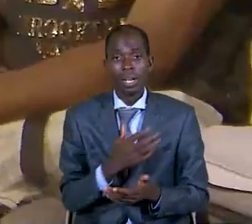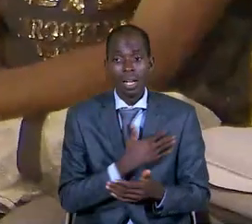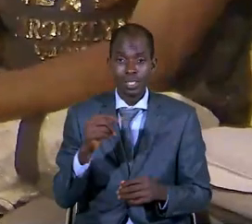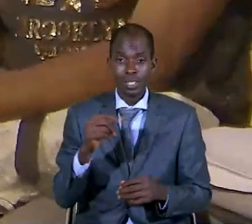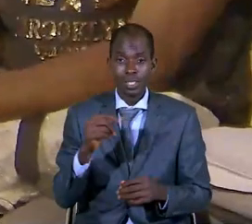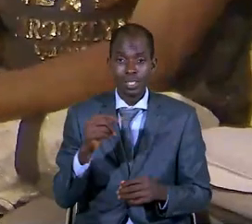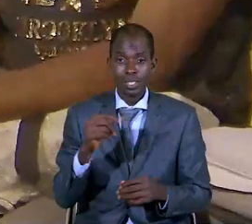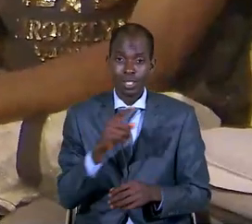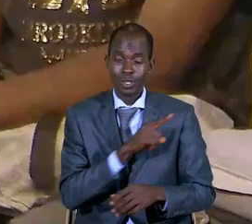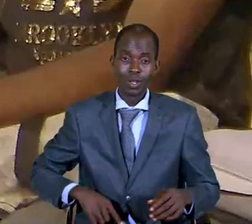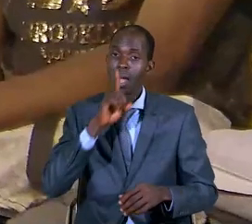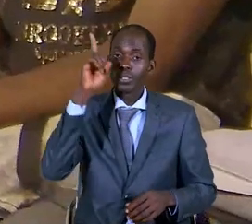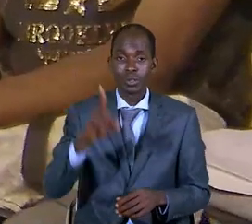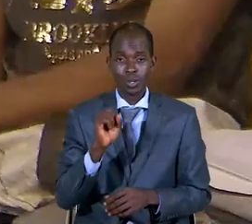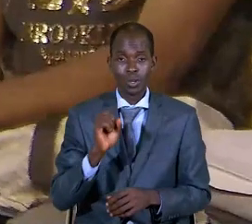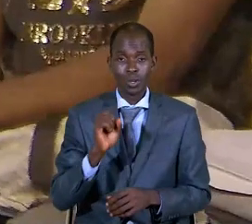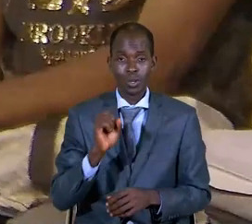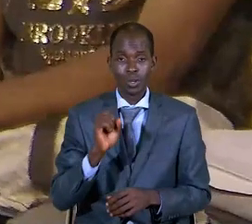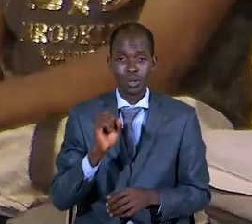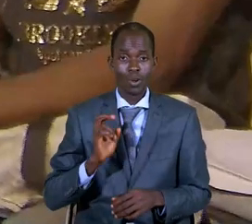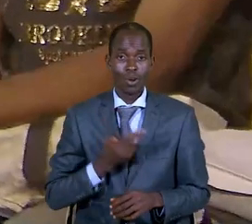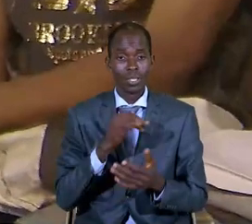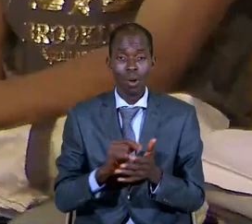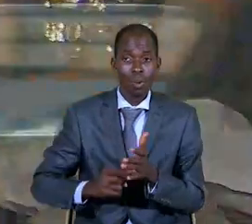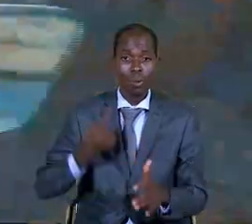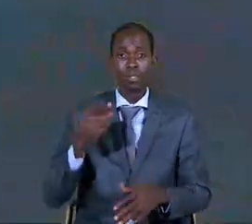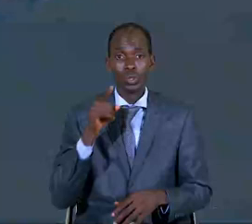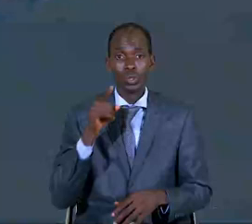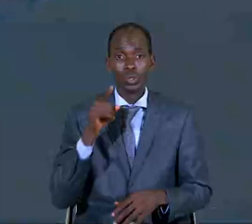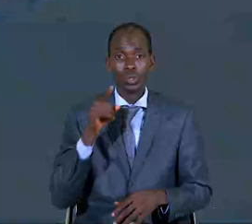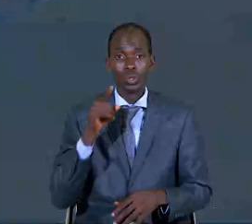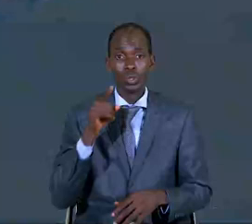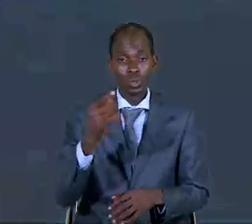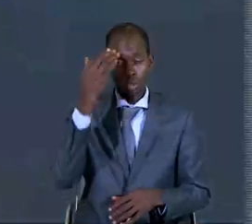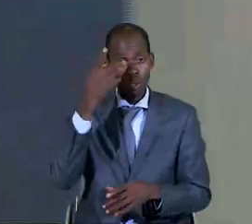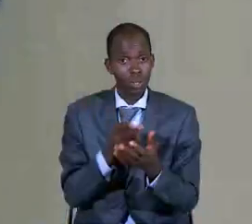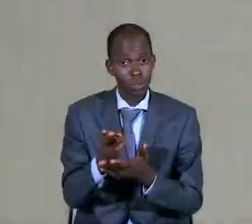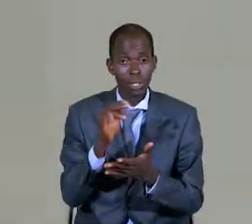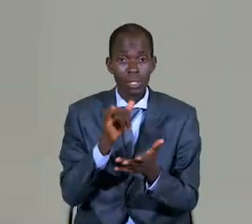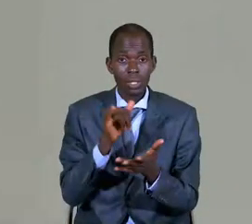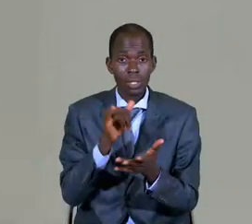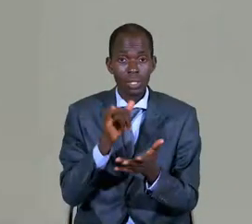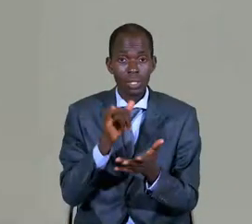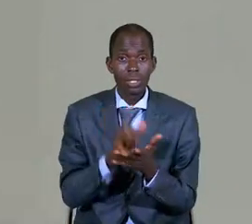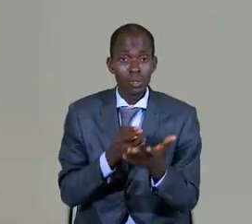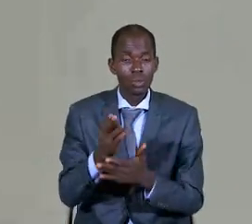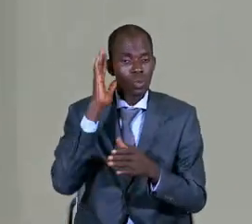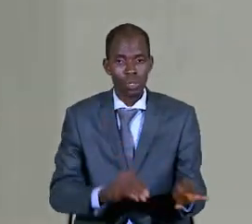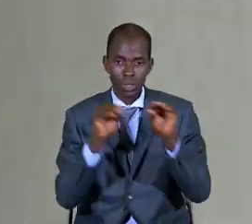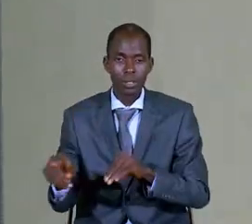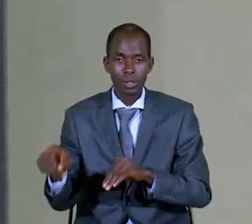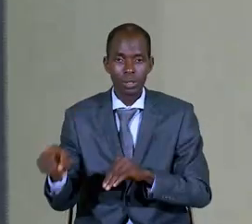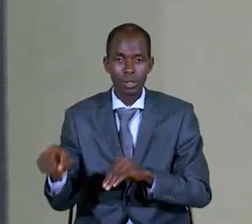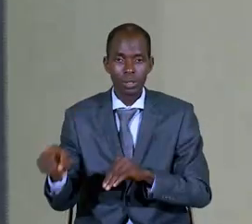Lord assures us that the moment you know the truth, that truth will set you